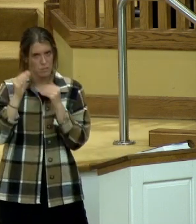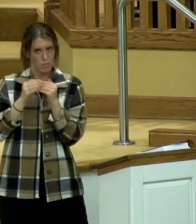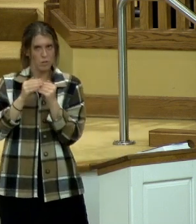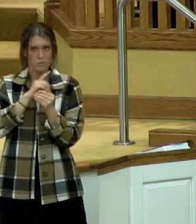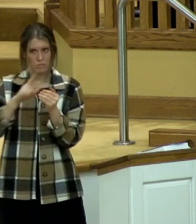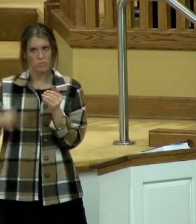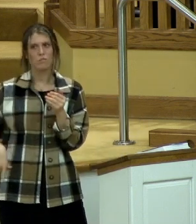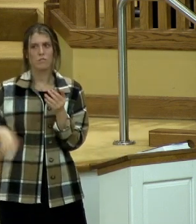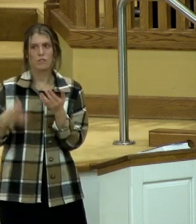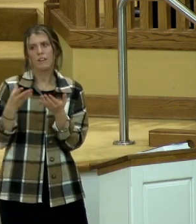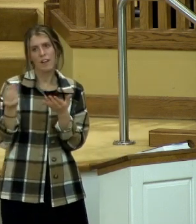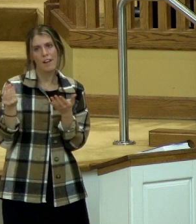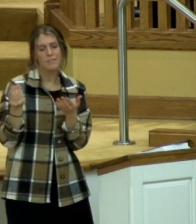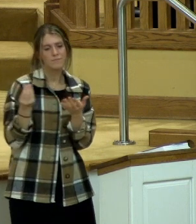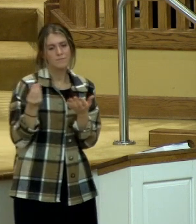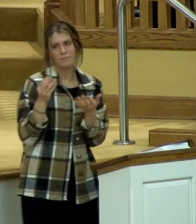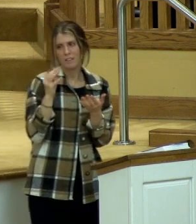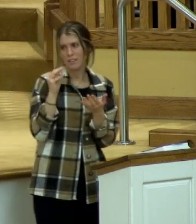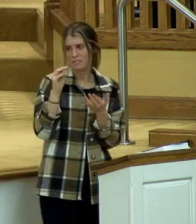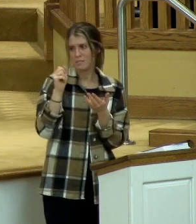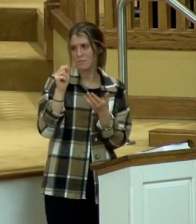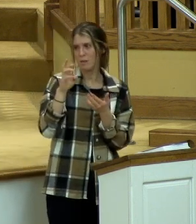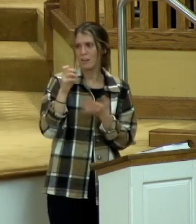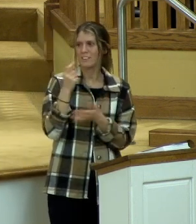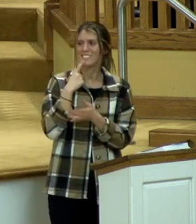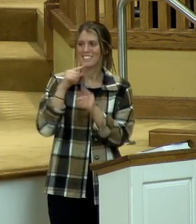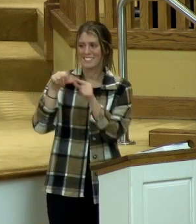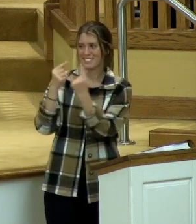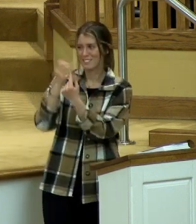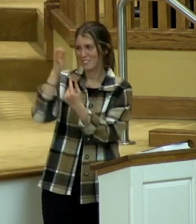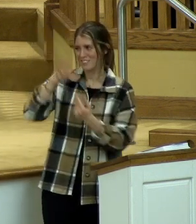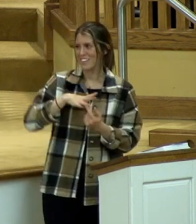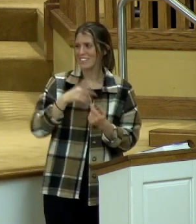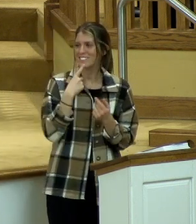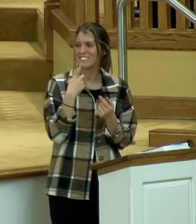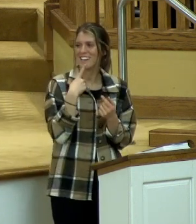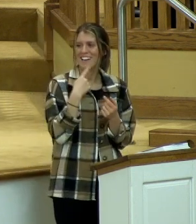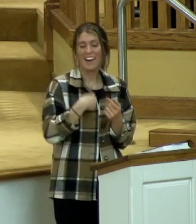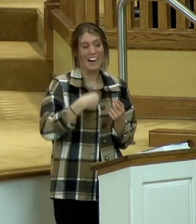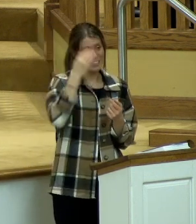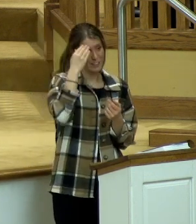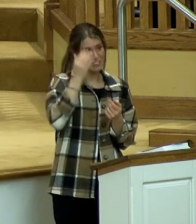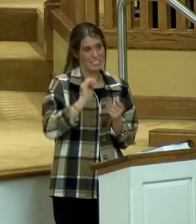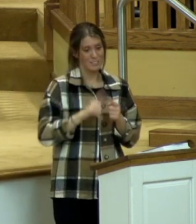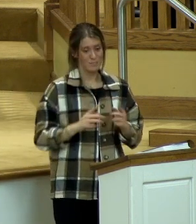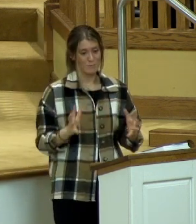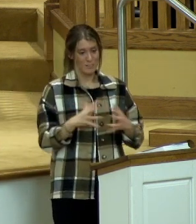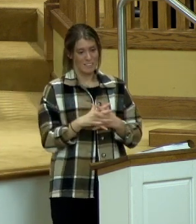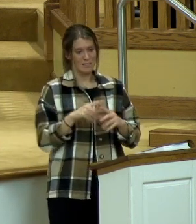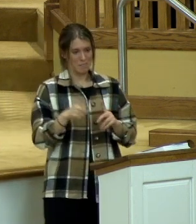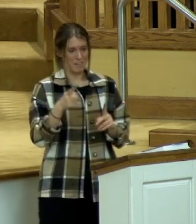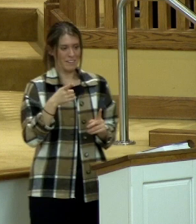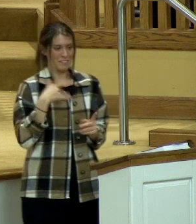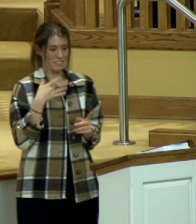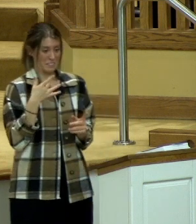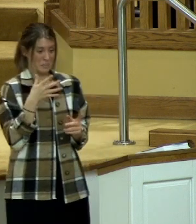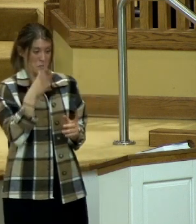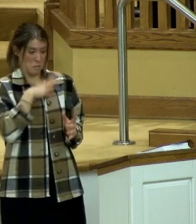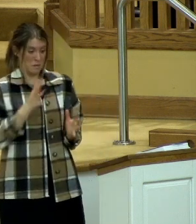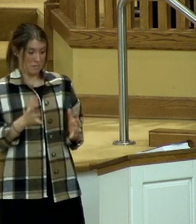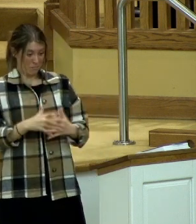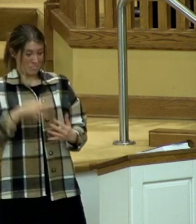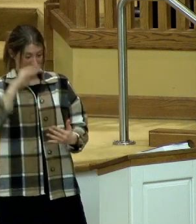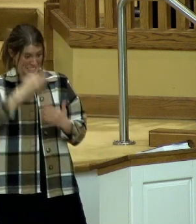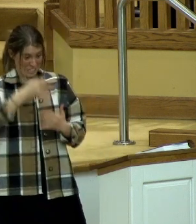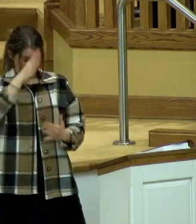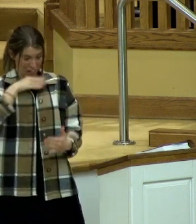And as Margaret well said in a group of all of us men just over here, she says, I know what it's like to carry a child, but I don't know what it'd be like as a woman to carry the Son of God in my